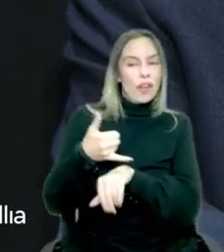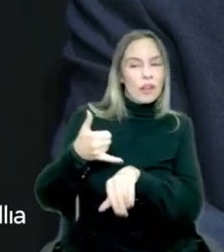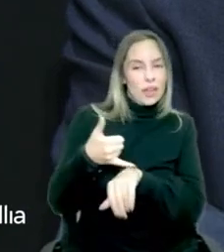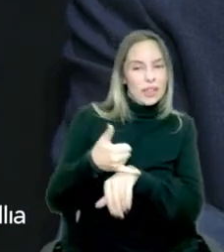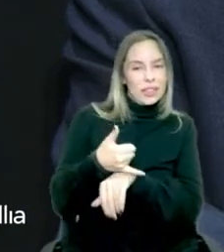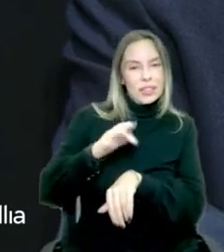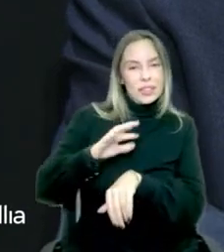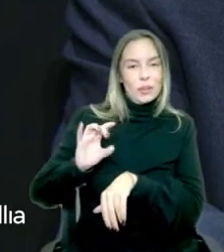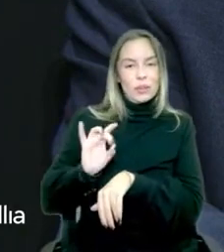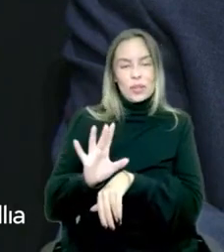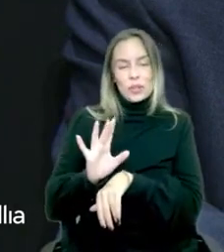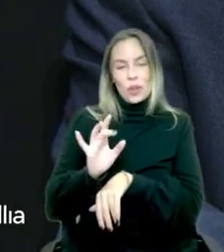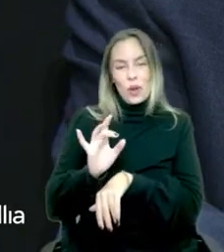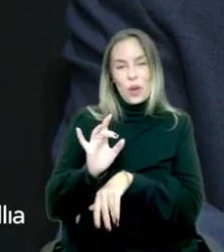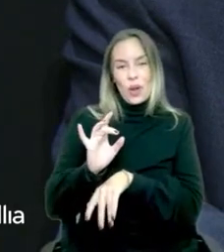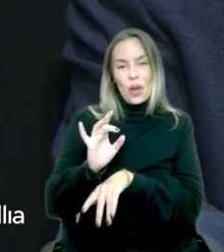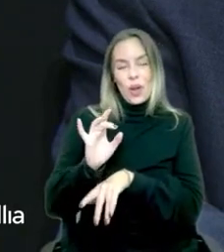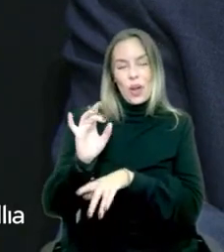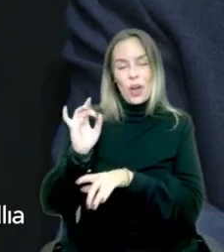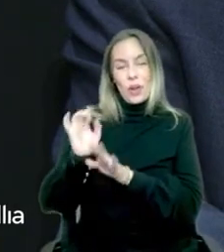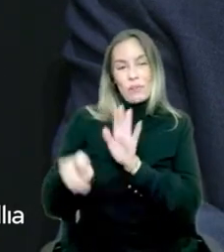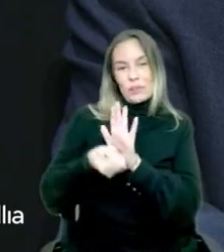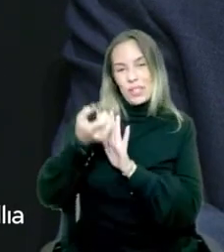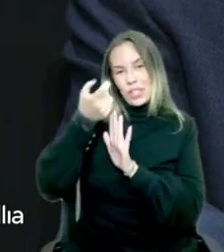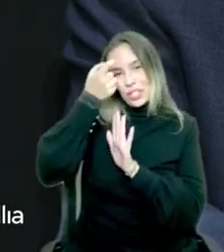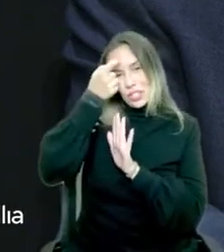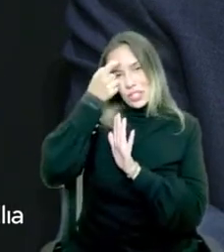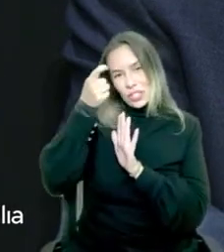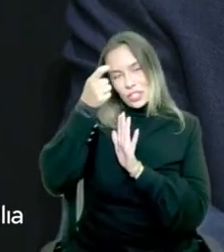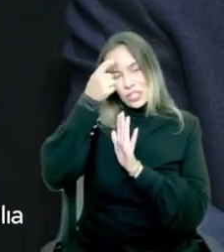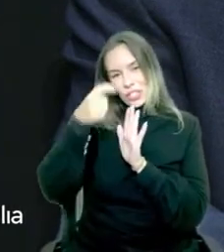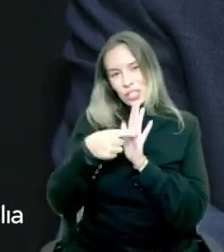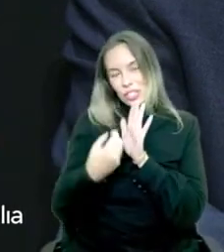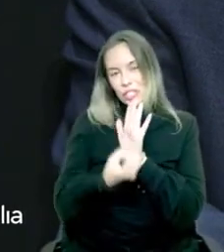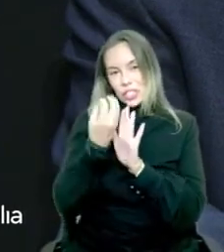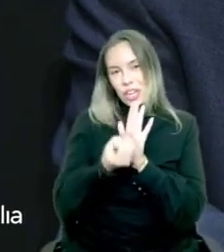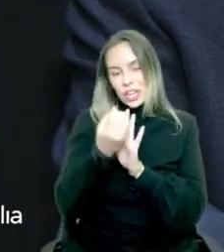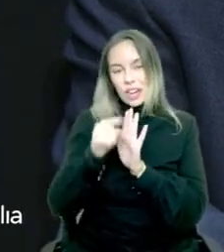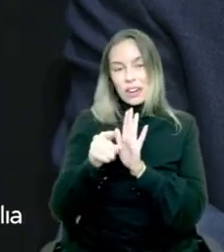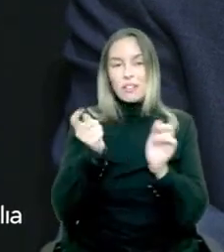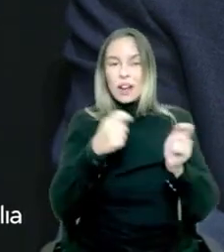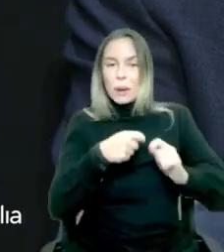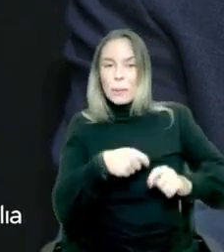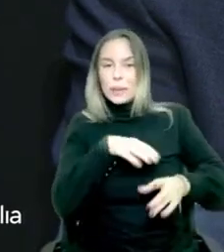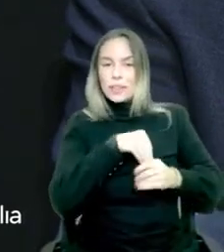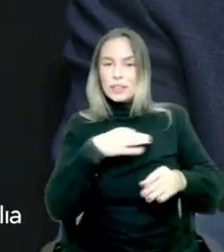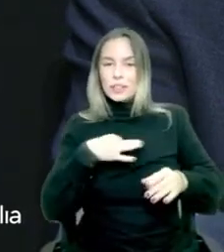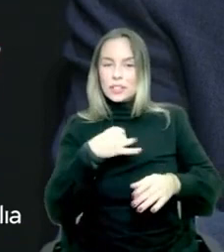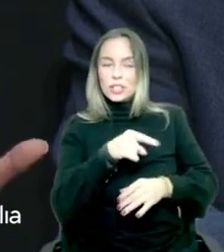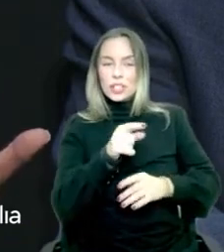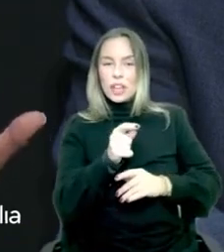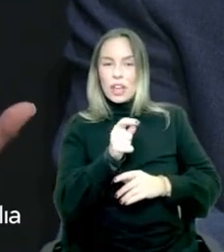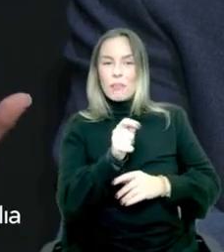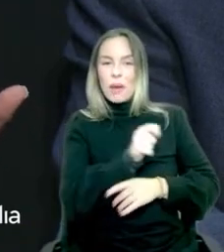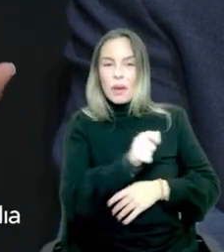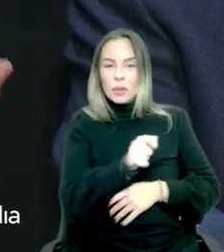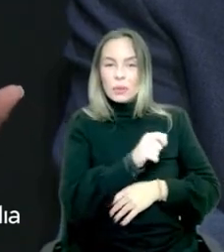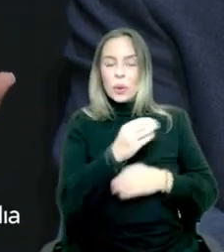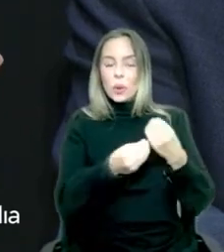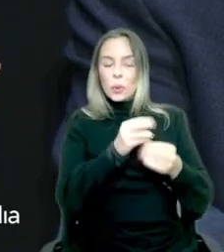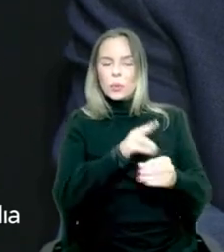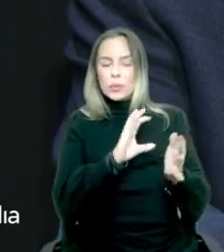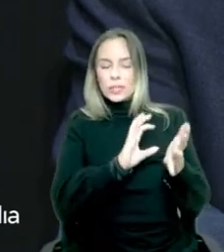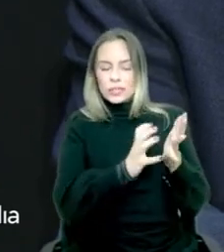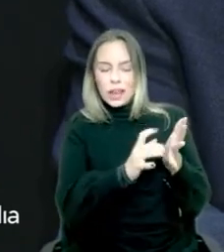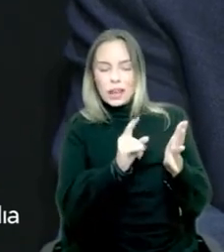I have traditional AI capabilities on our team, automation, just how do we use data? How do we just think about process